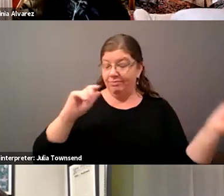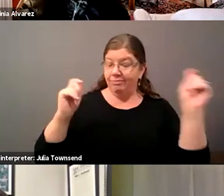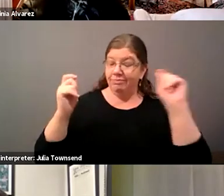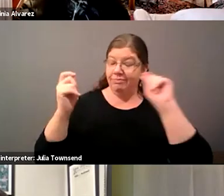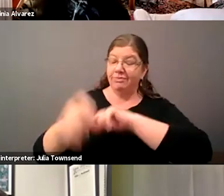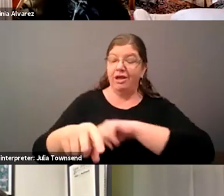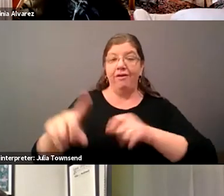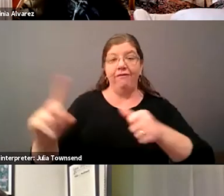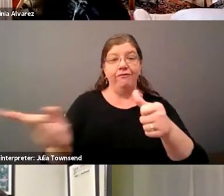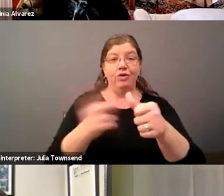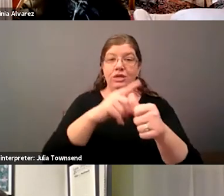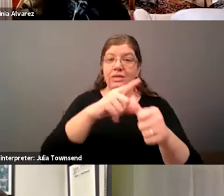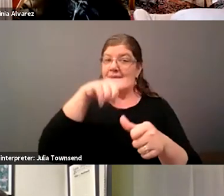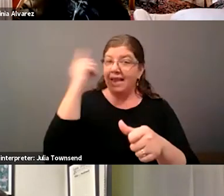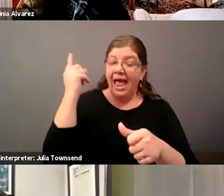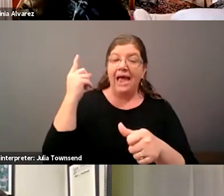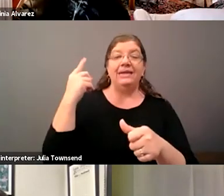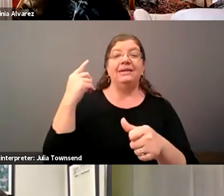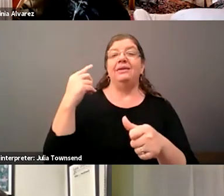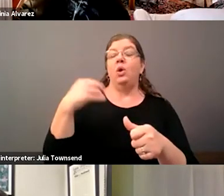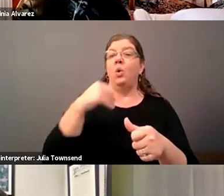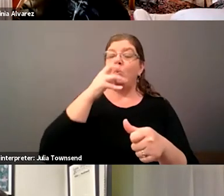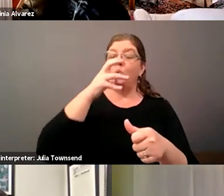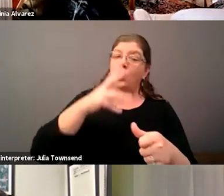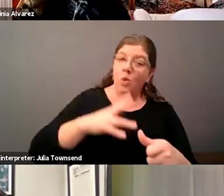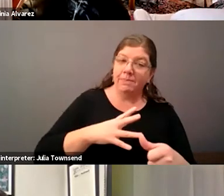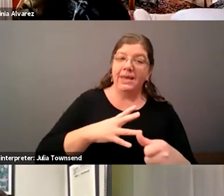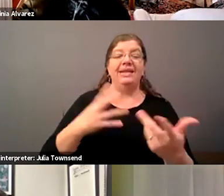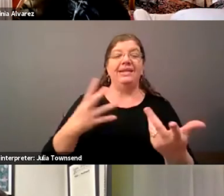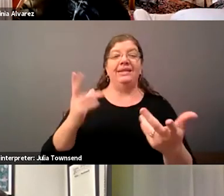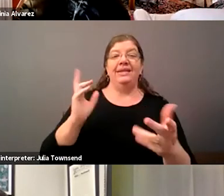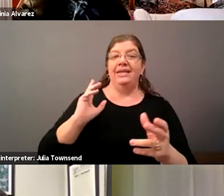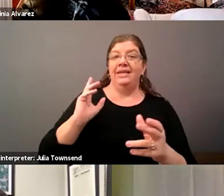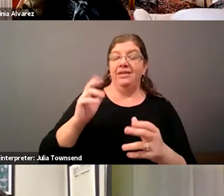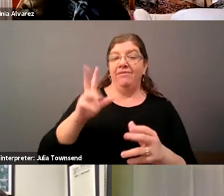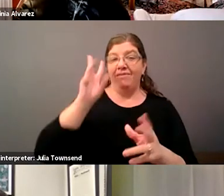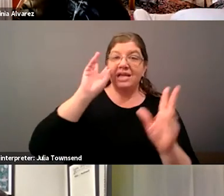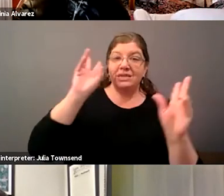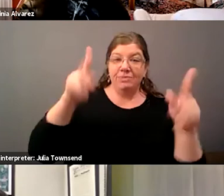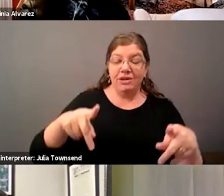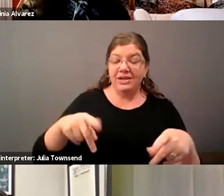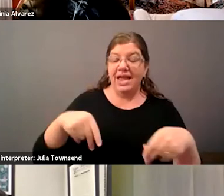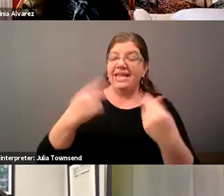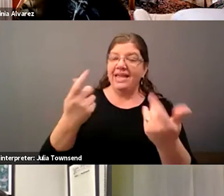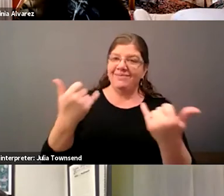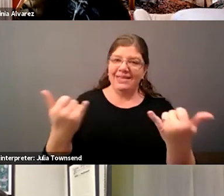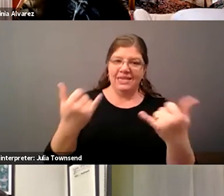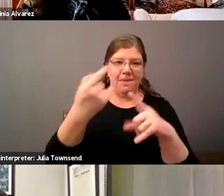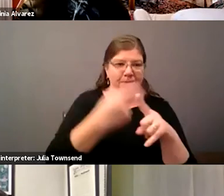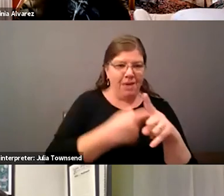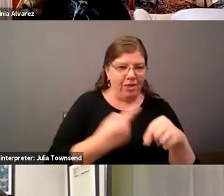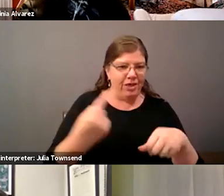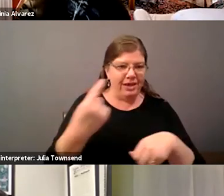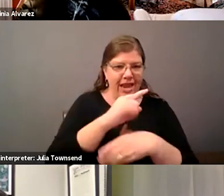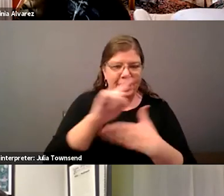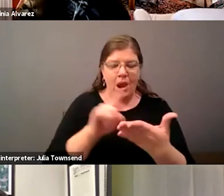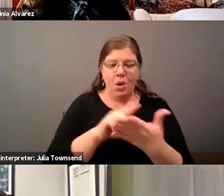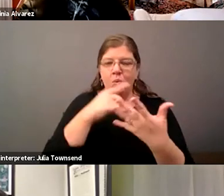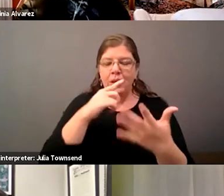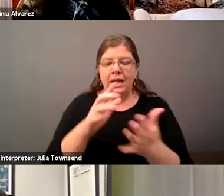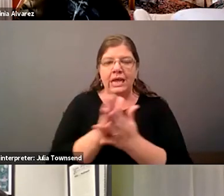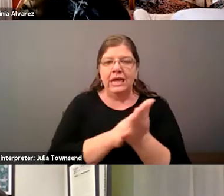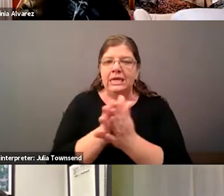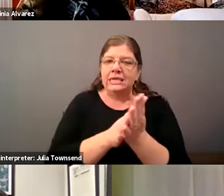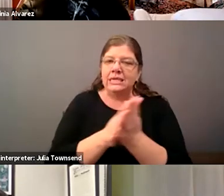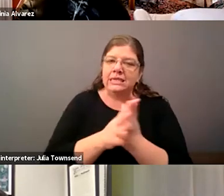say so uh it just gives this month and you're right this day and this hours all the more momentum